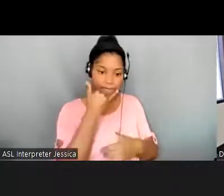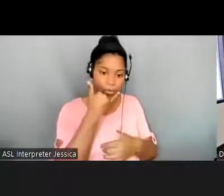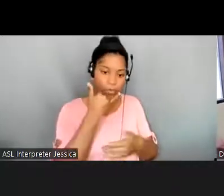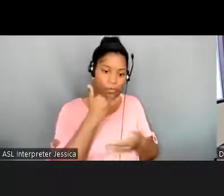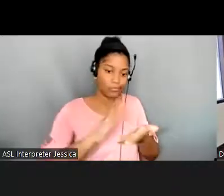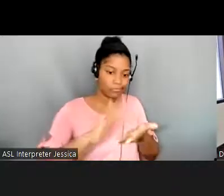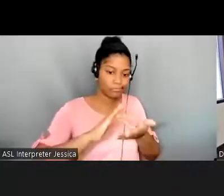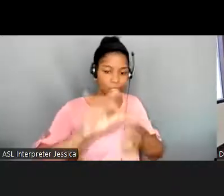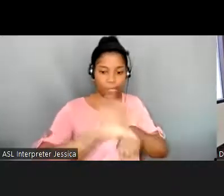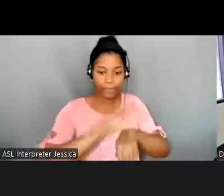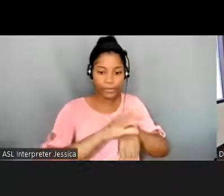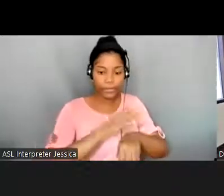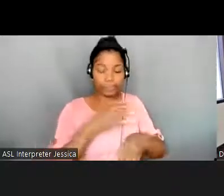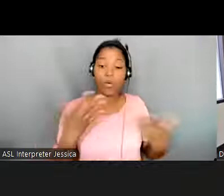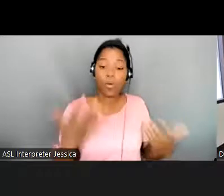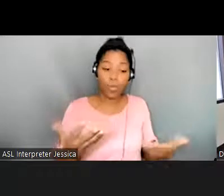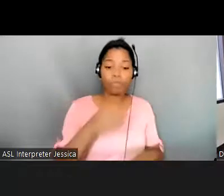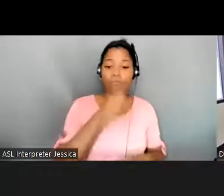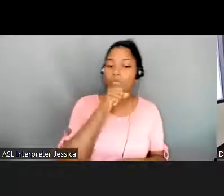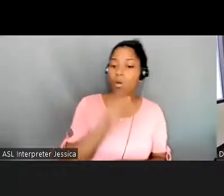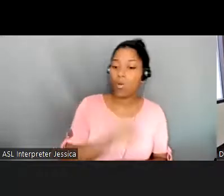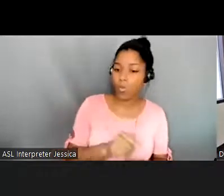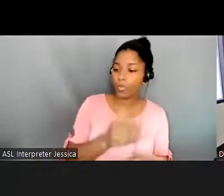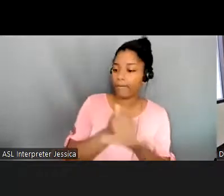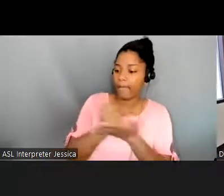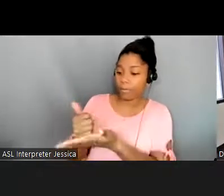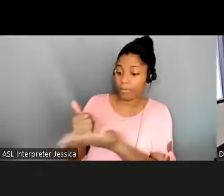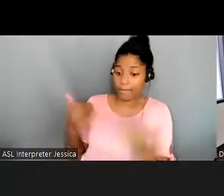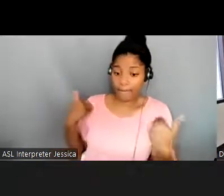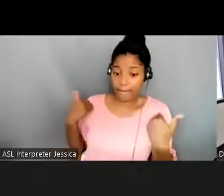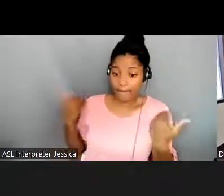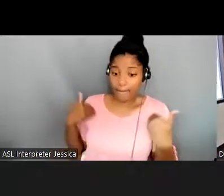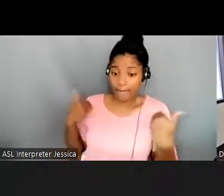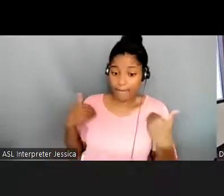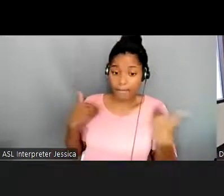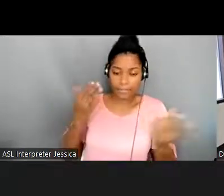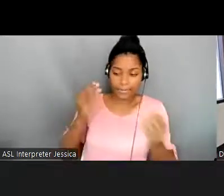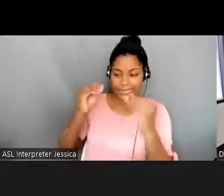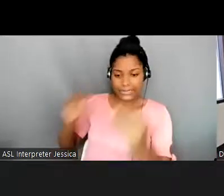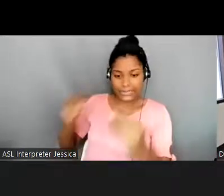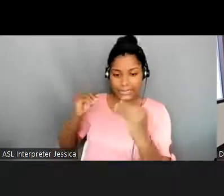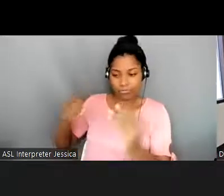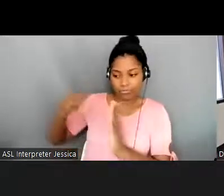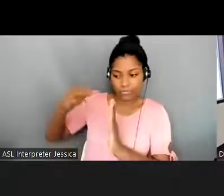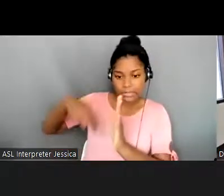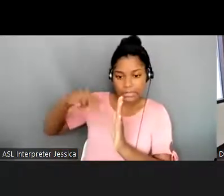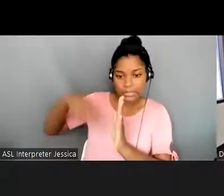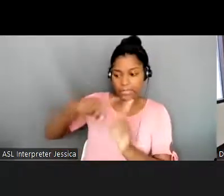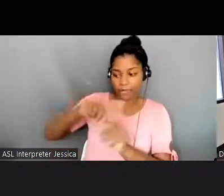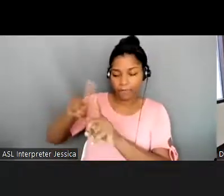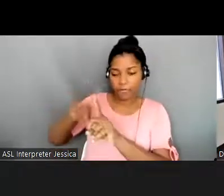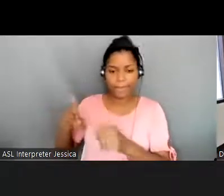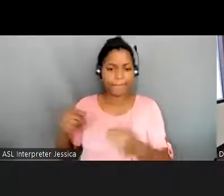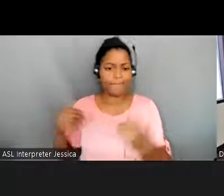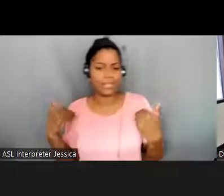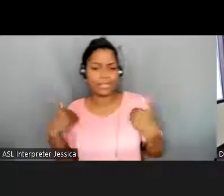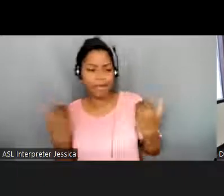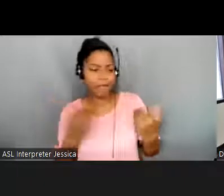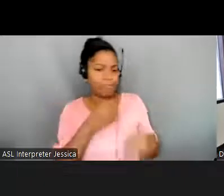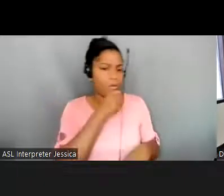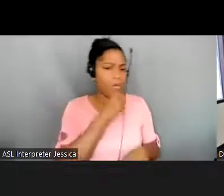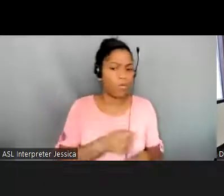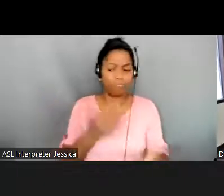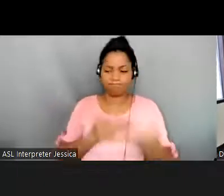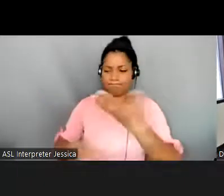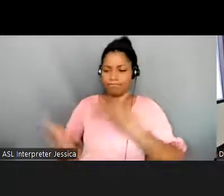young, whereas like in the Reading Buddies program, older adults may be tutoring, mentoring, reading. It can be young and old serving together,